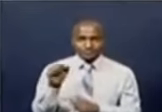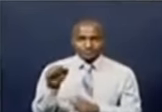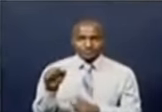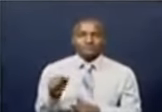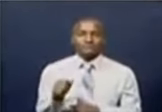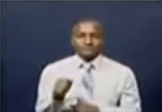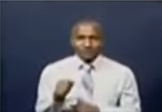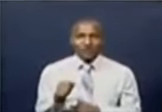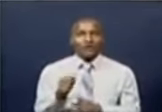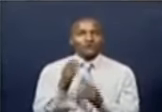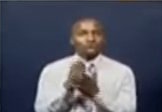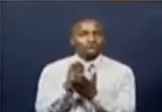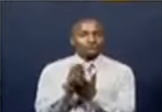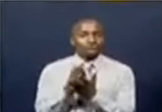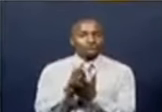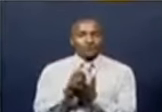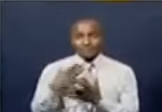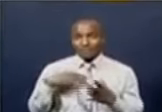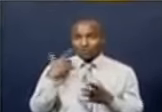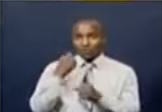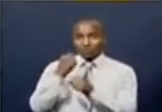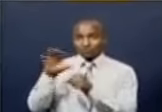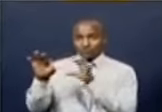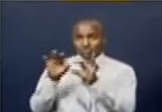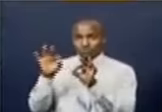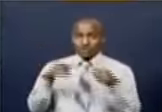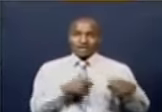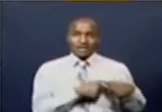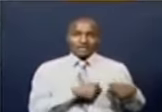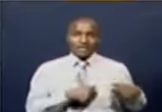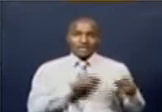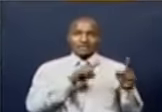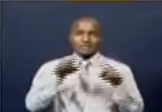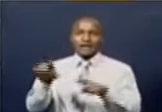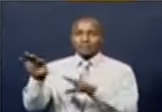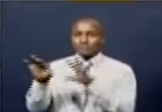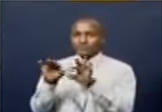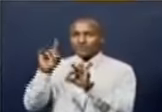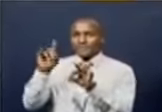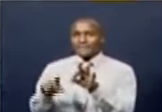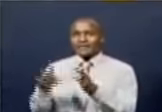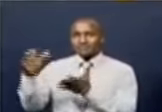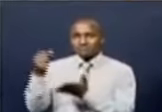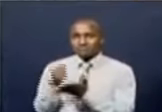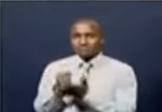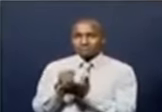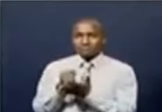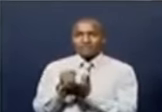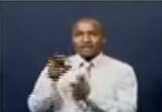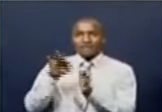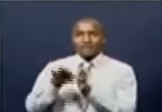is upon the electorates, the delegates who are voting, to bring in people of